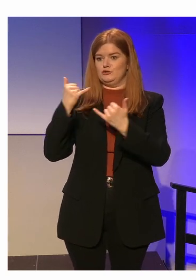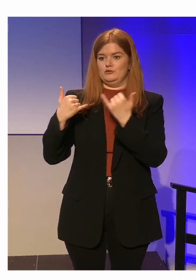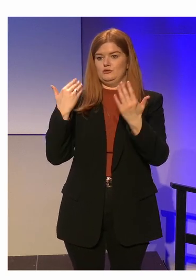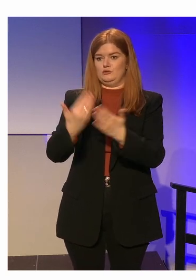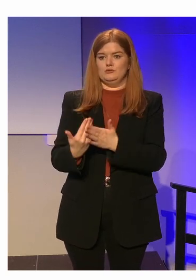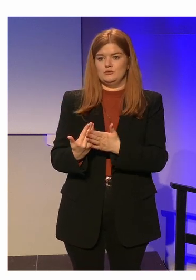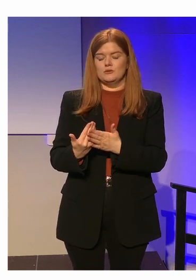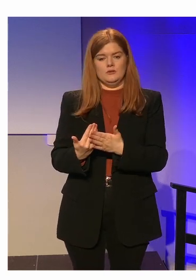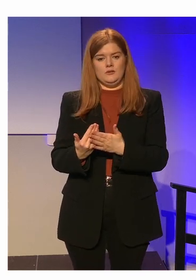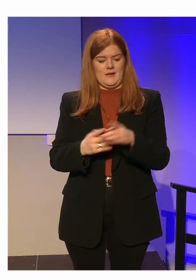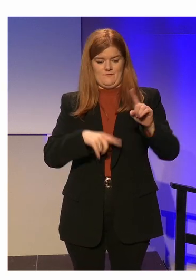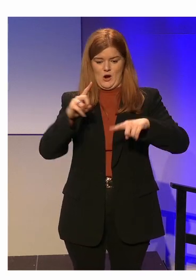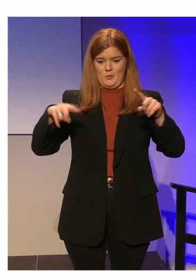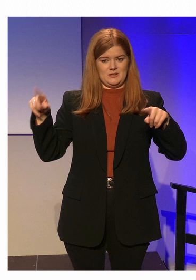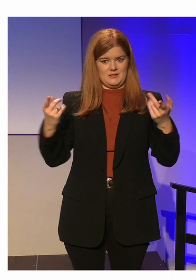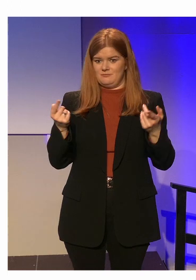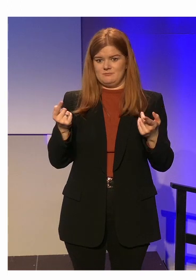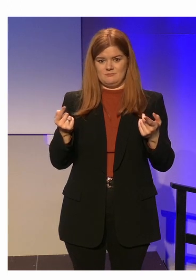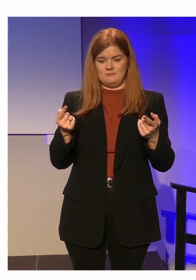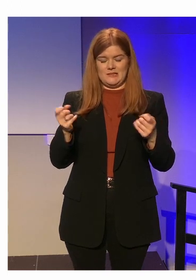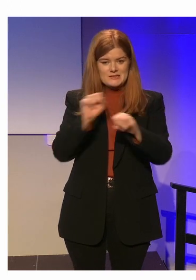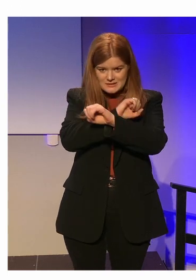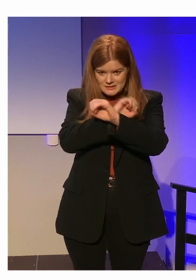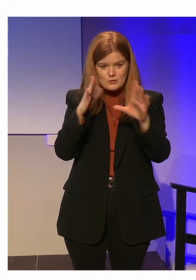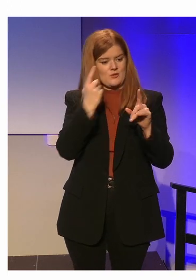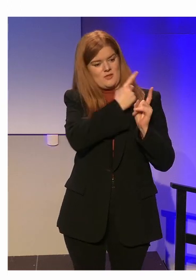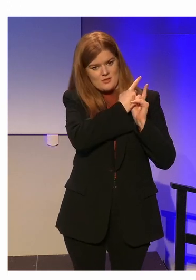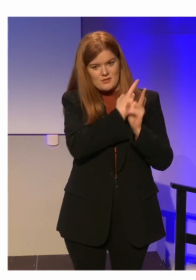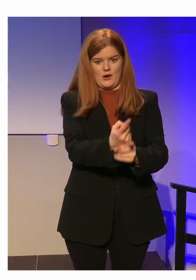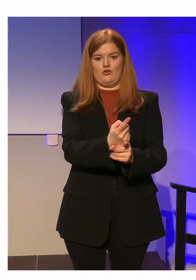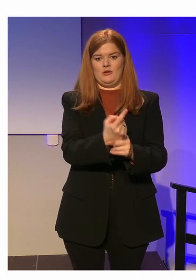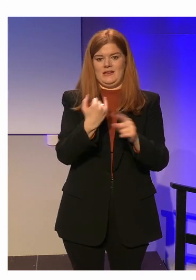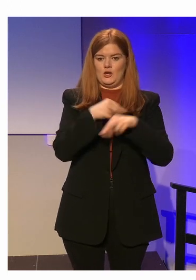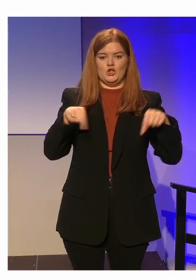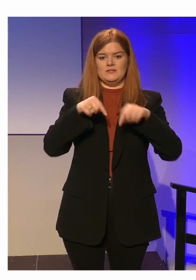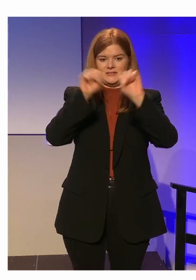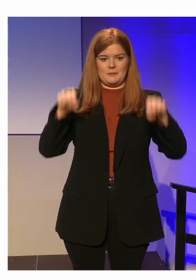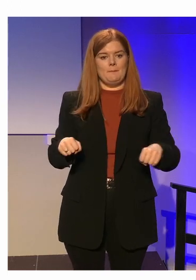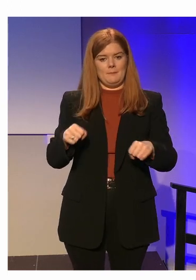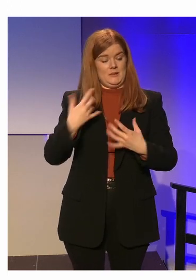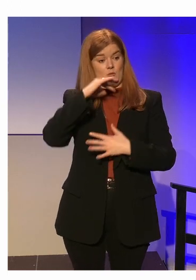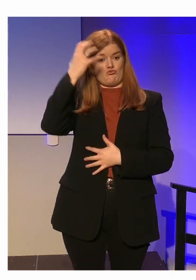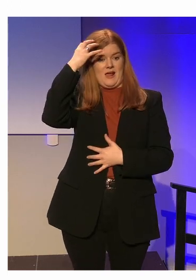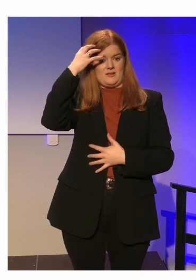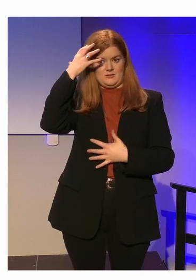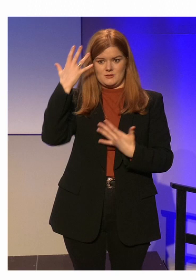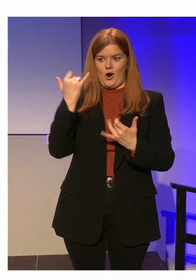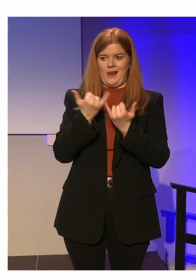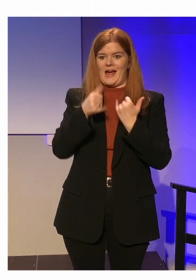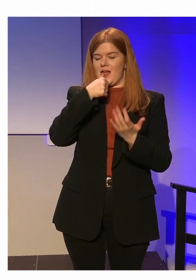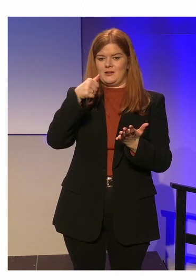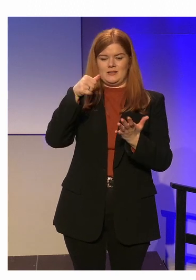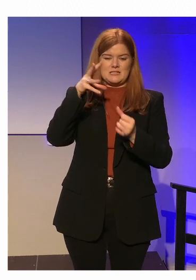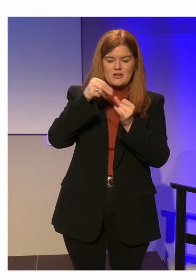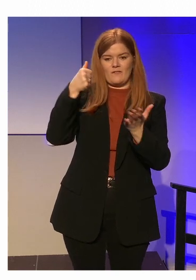basically. Variability is the dominant feature of the nervous system. And our brains are like